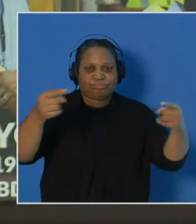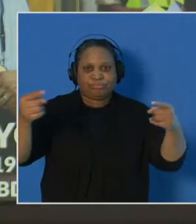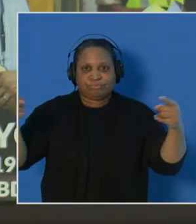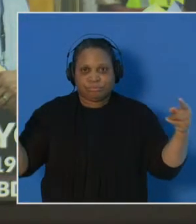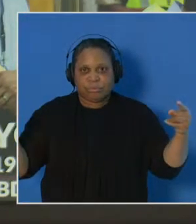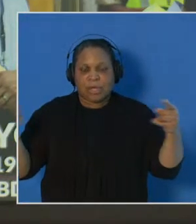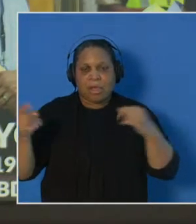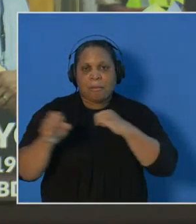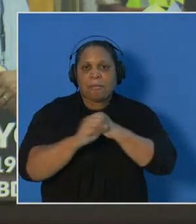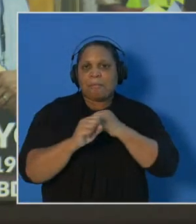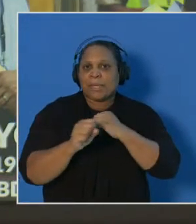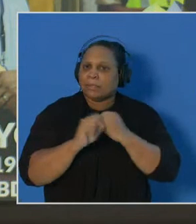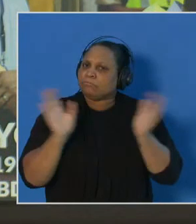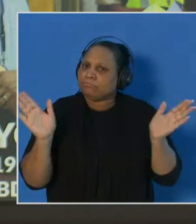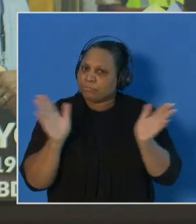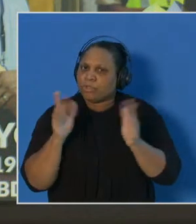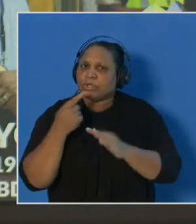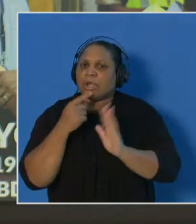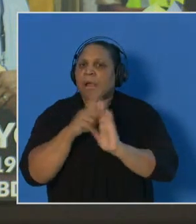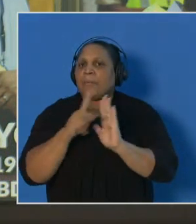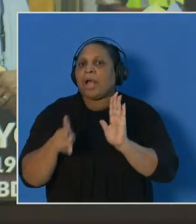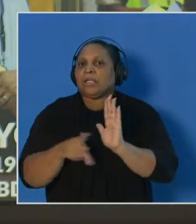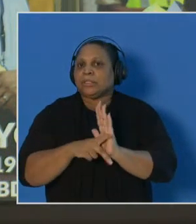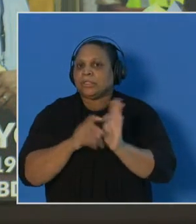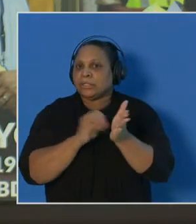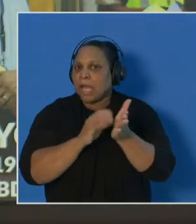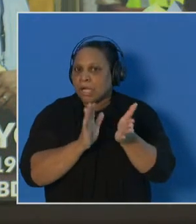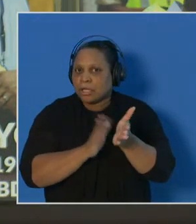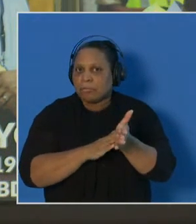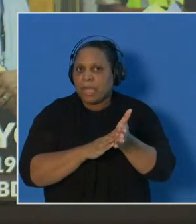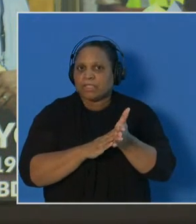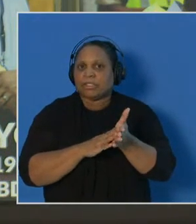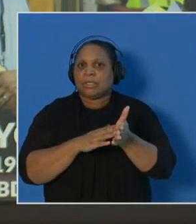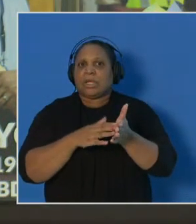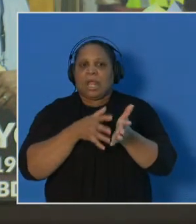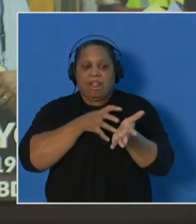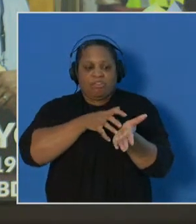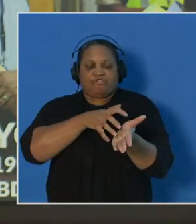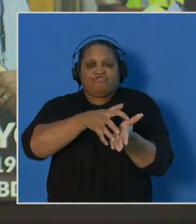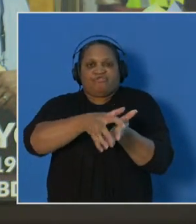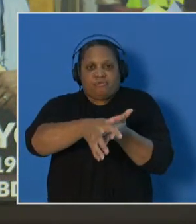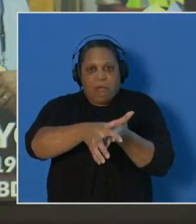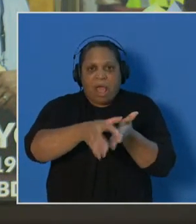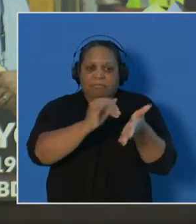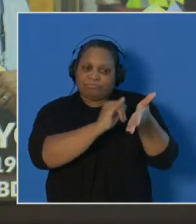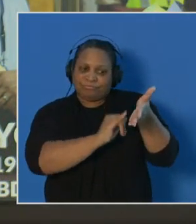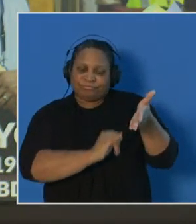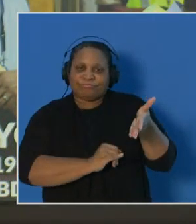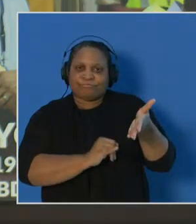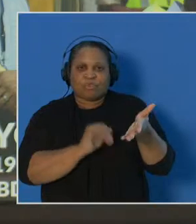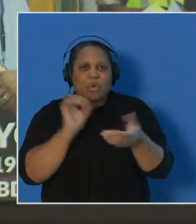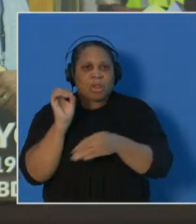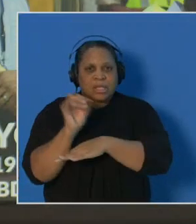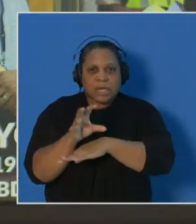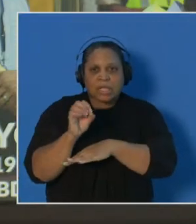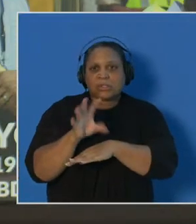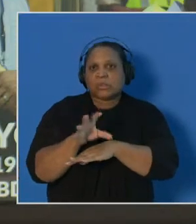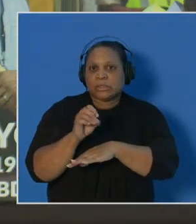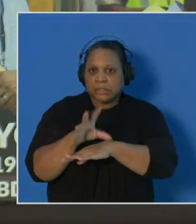night encouraging comment on the policy document and the illustrative draft during this consultation